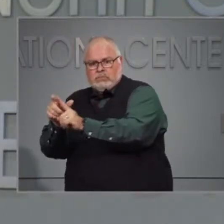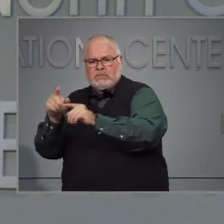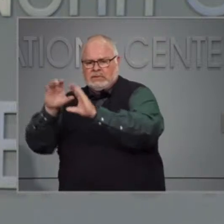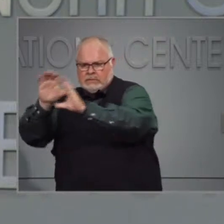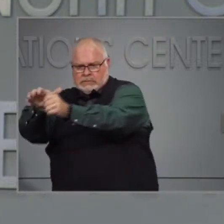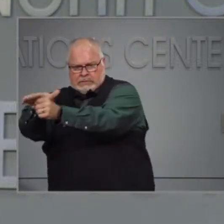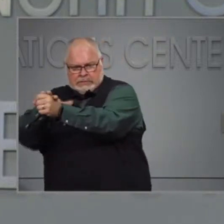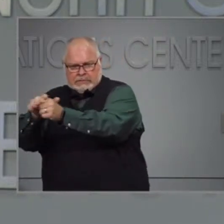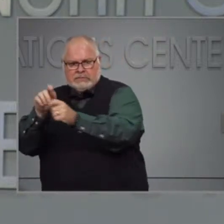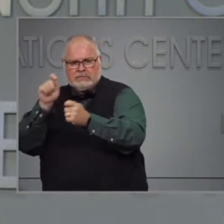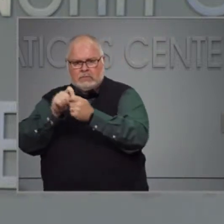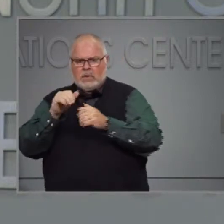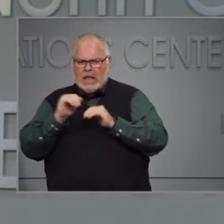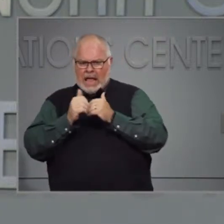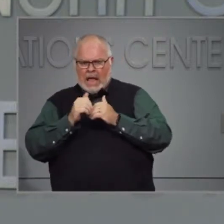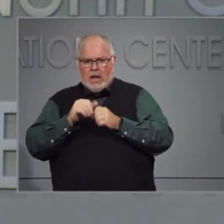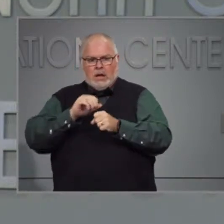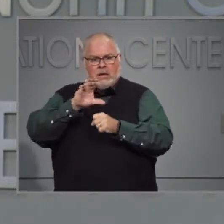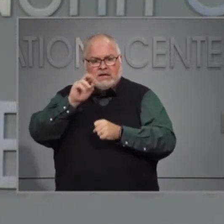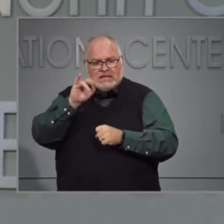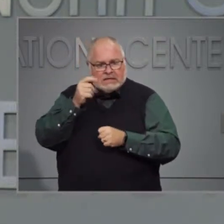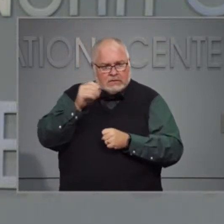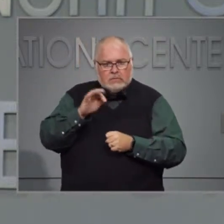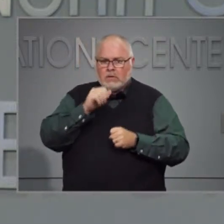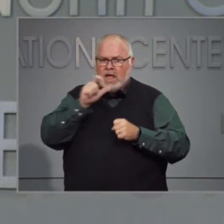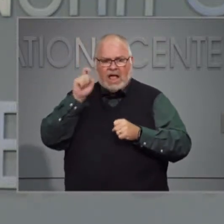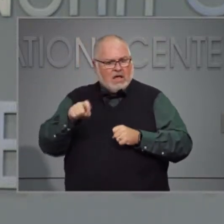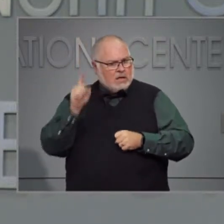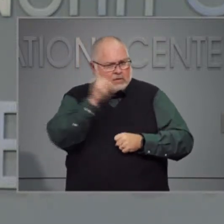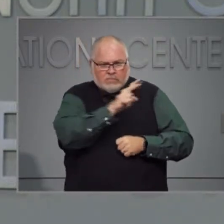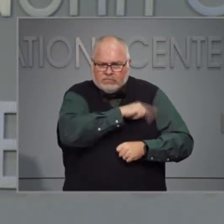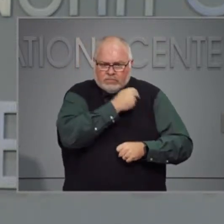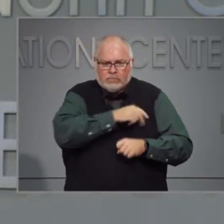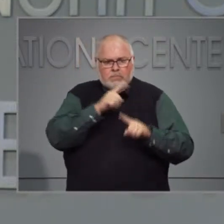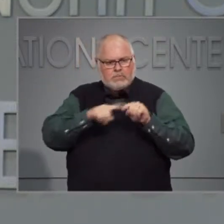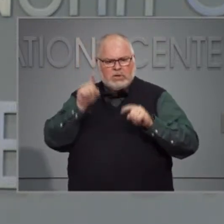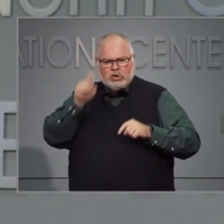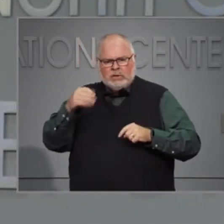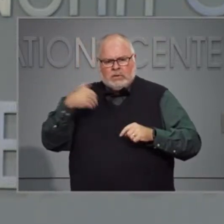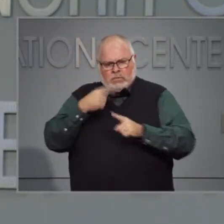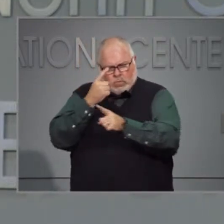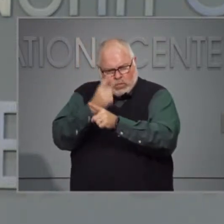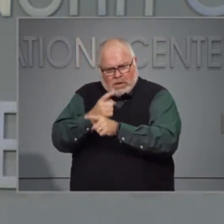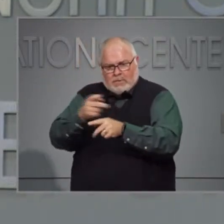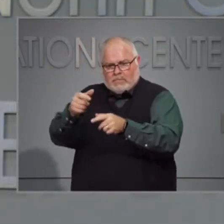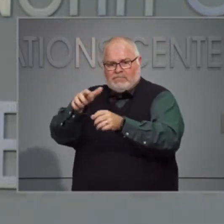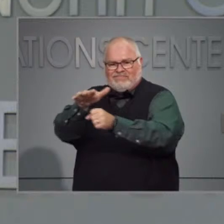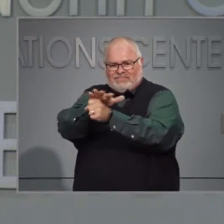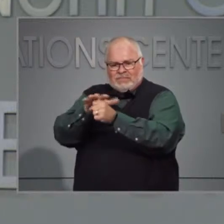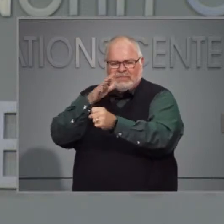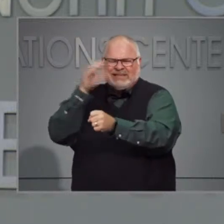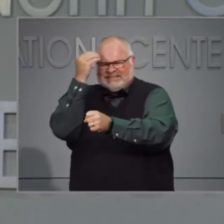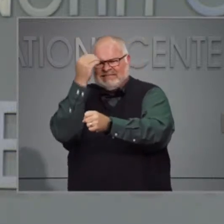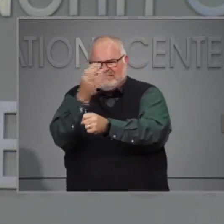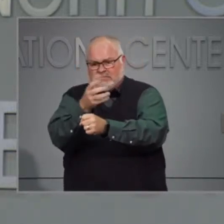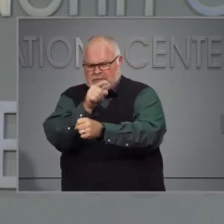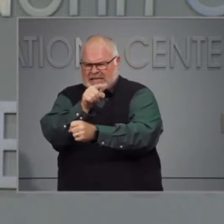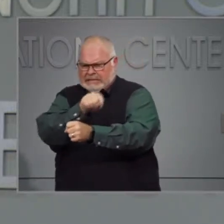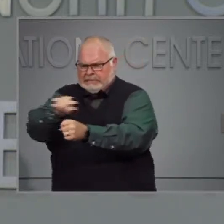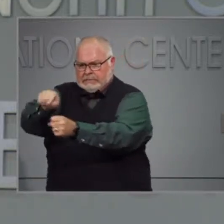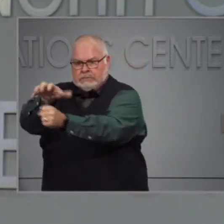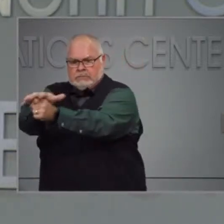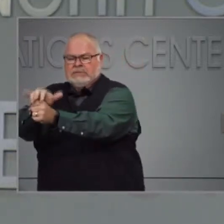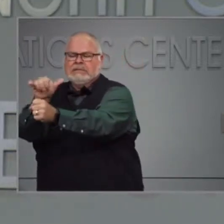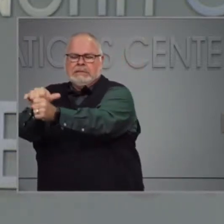to COVID-19 and do not require hospitalization but should be quarantined, and those at high risk for COVID-19 and who